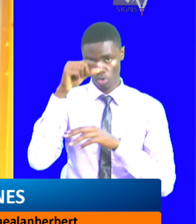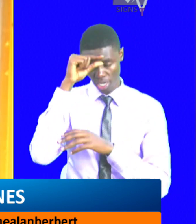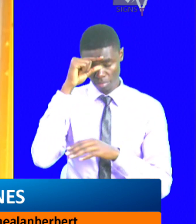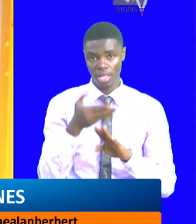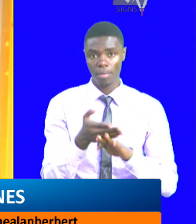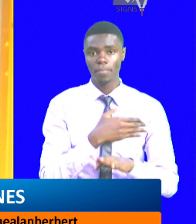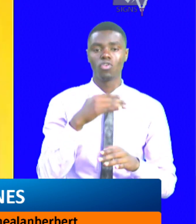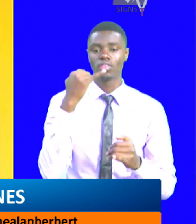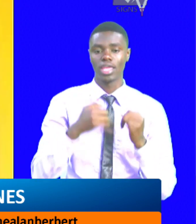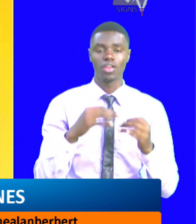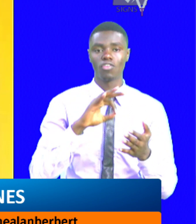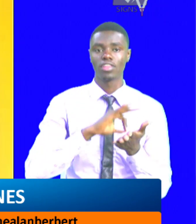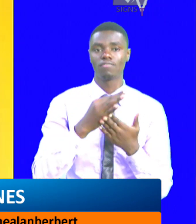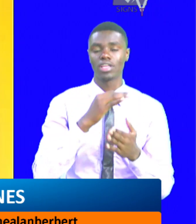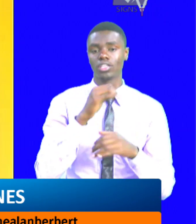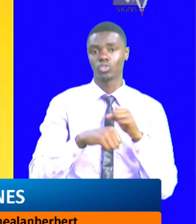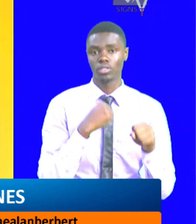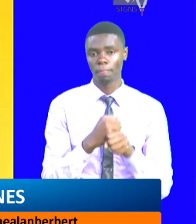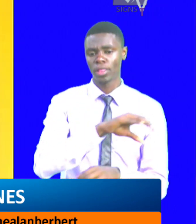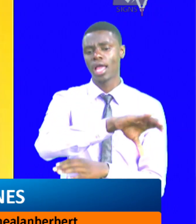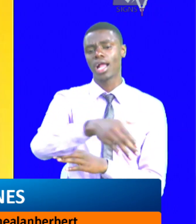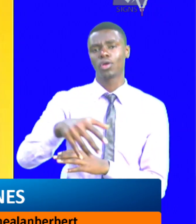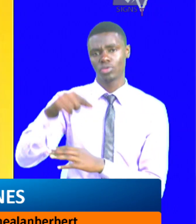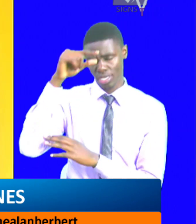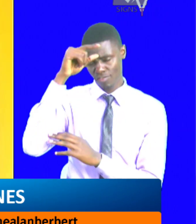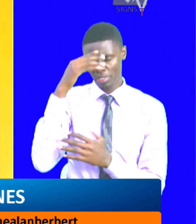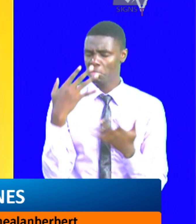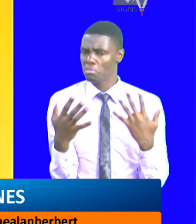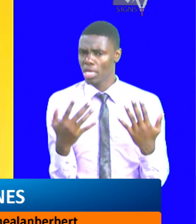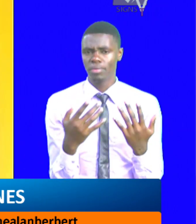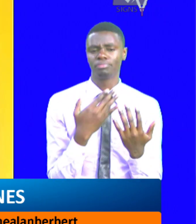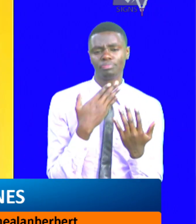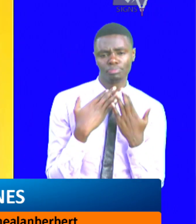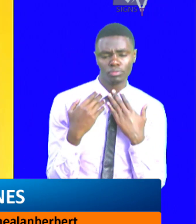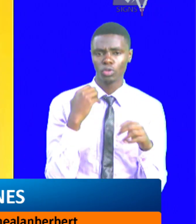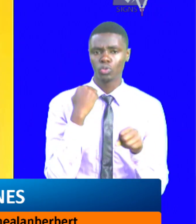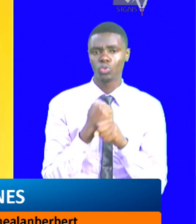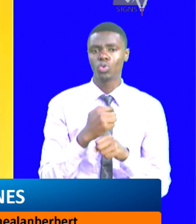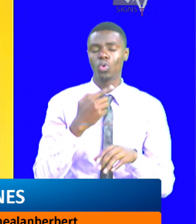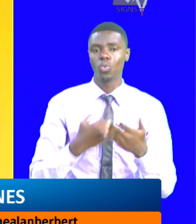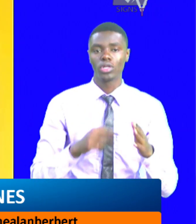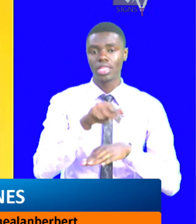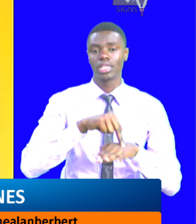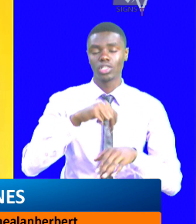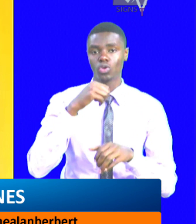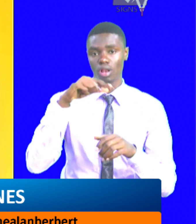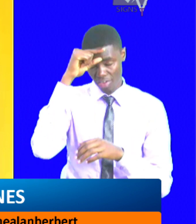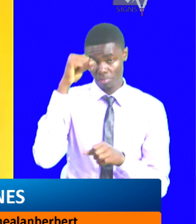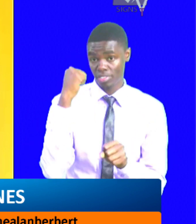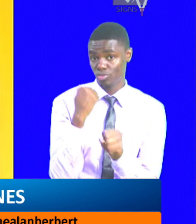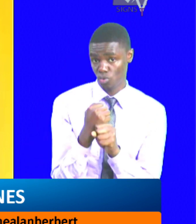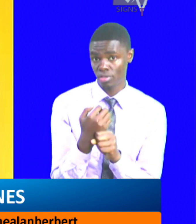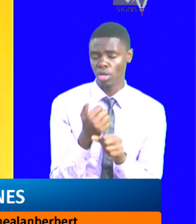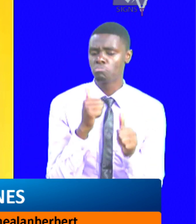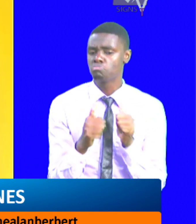of the financial year. County government may be tempted to do what the national government is doing,